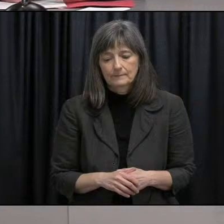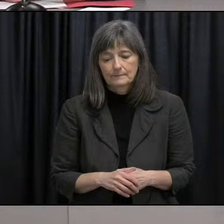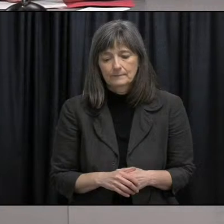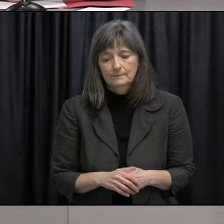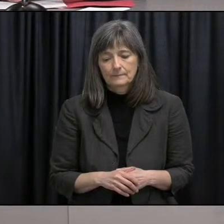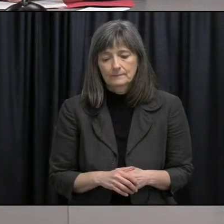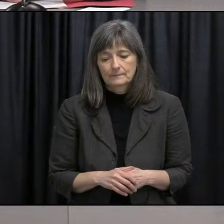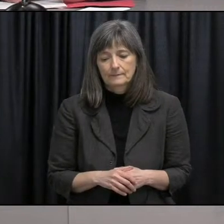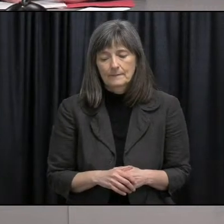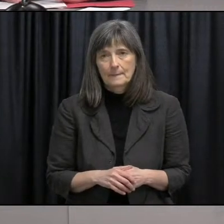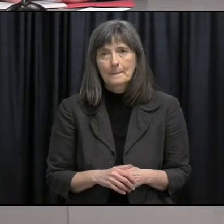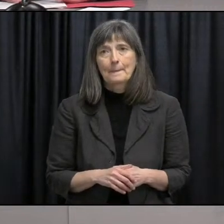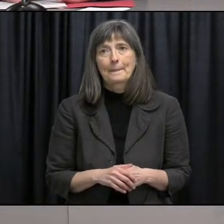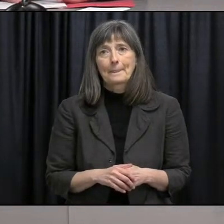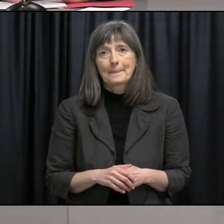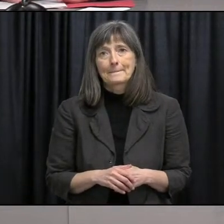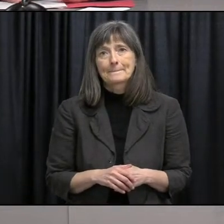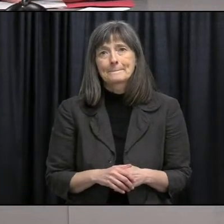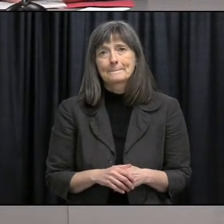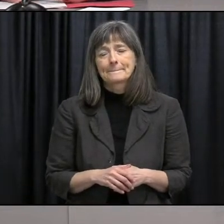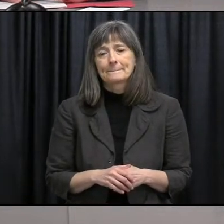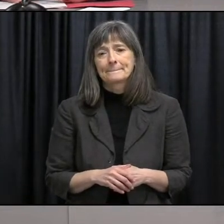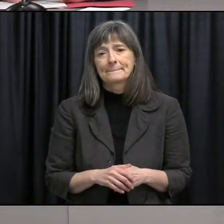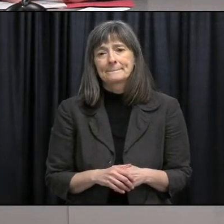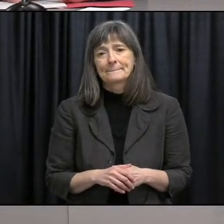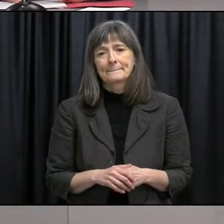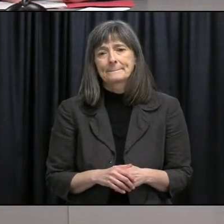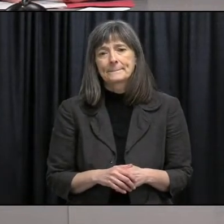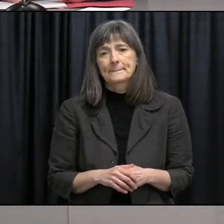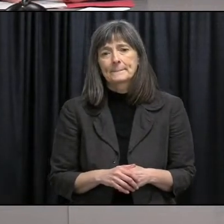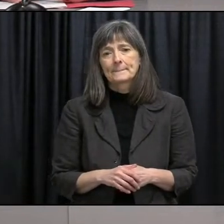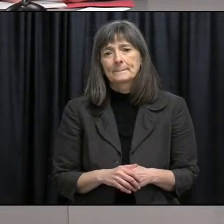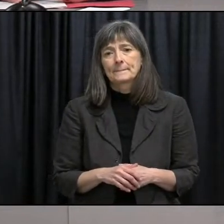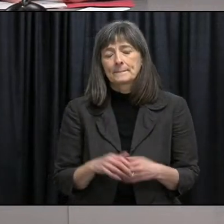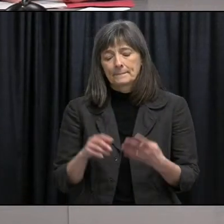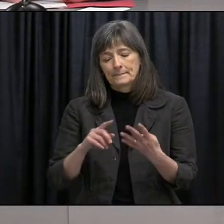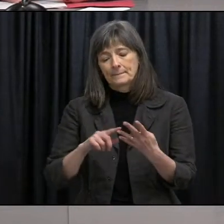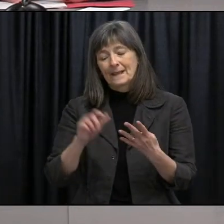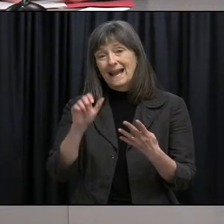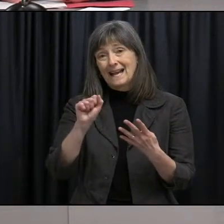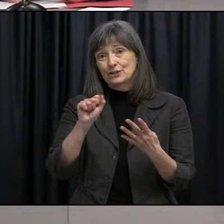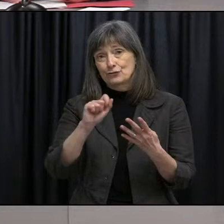Hello, good afternoon. How many AstraZeneca doses